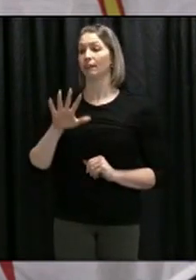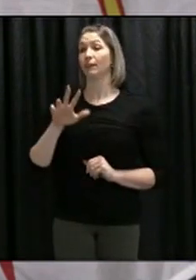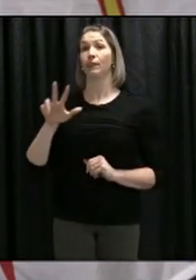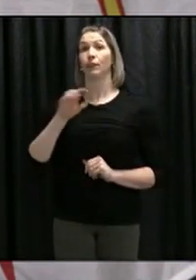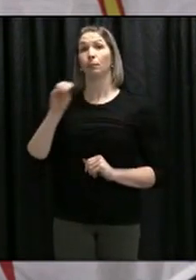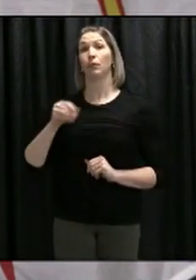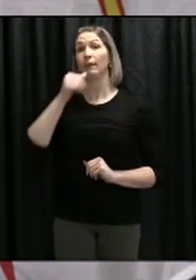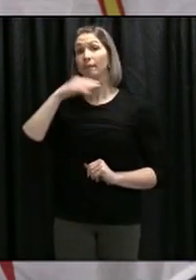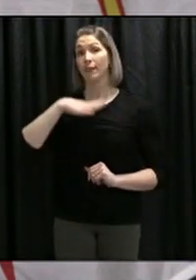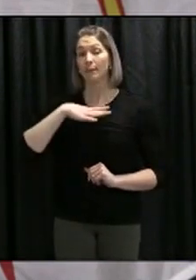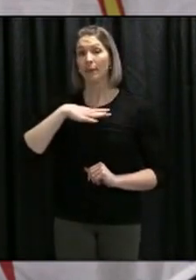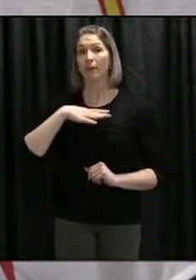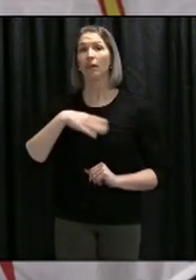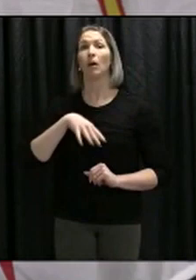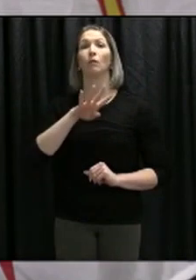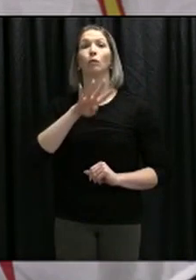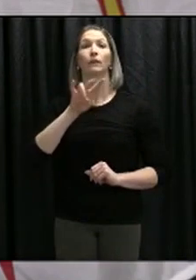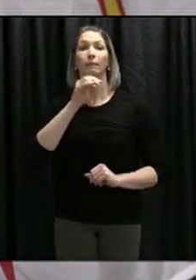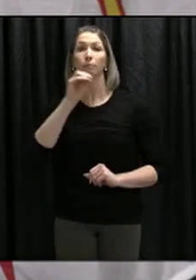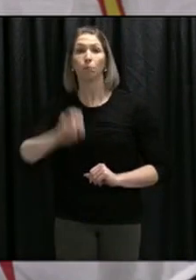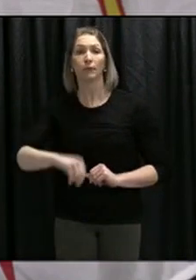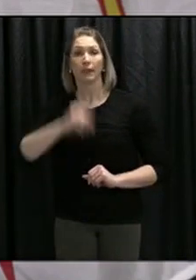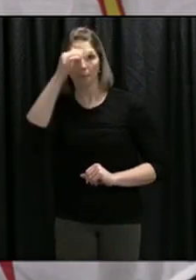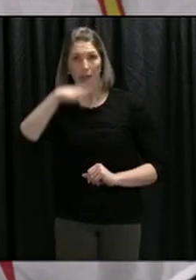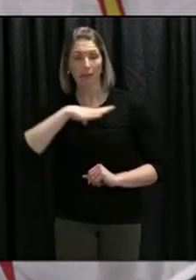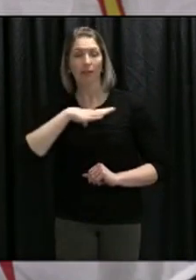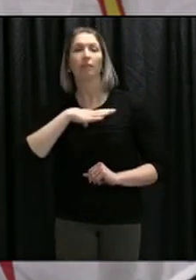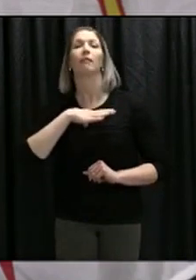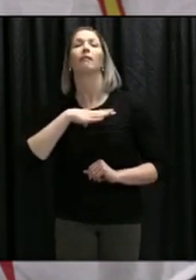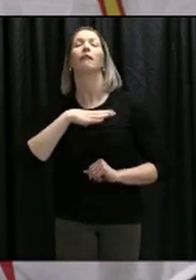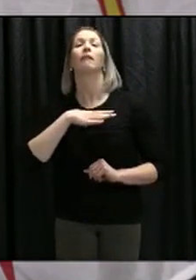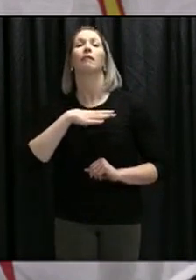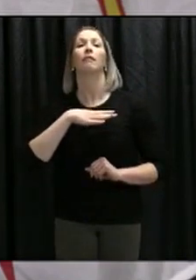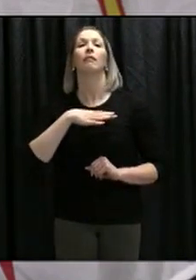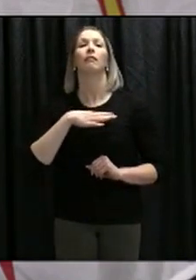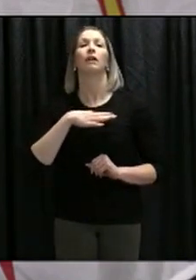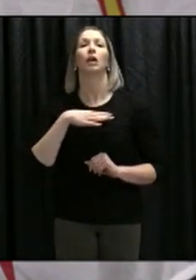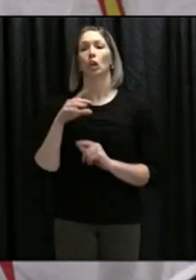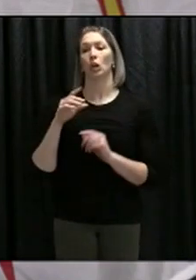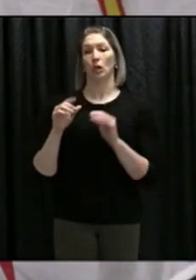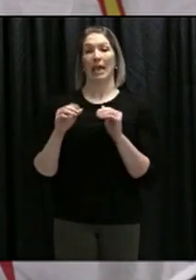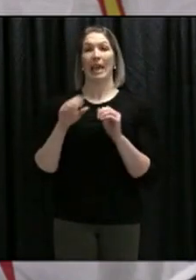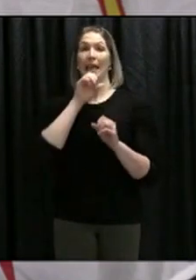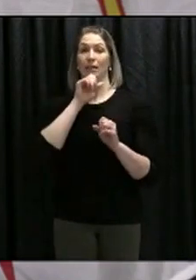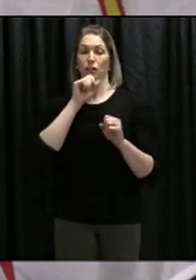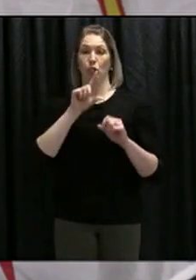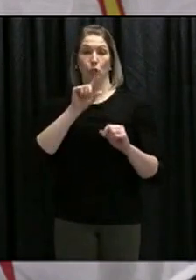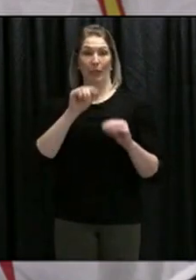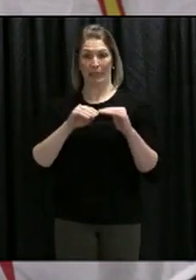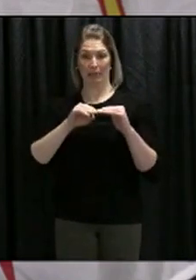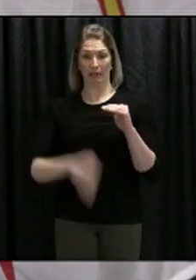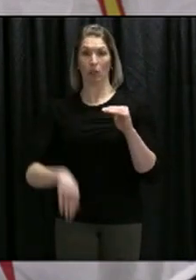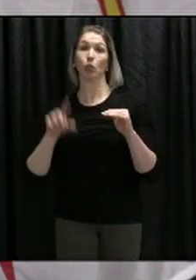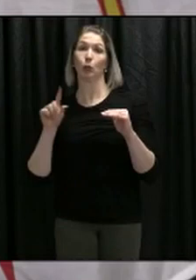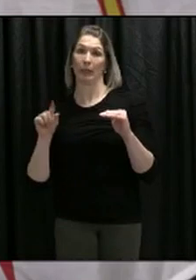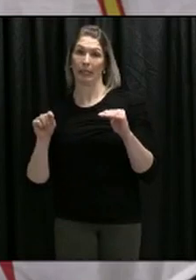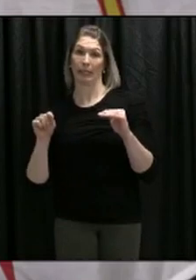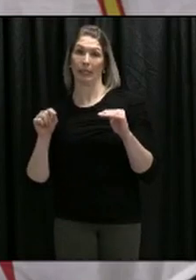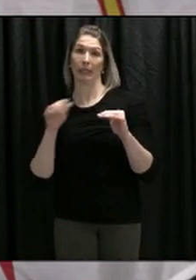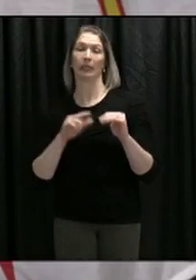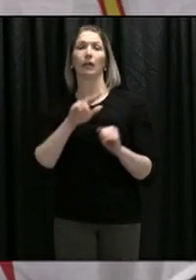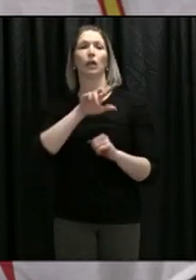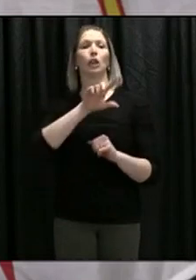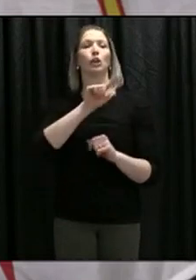53% of cases are female and 47% are male. We have 20 people under the age of 20,